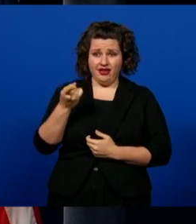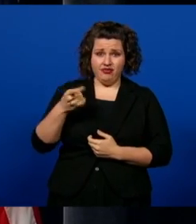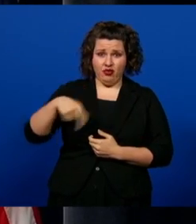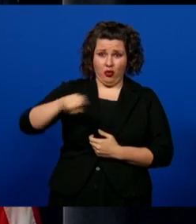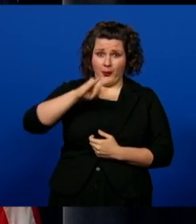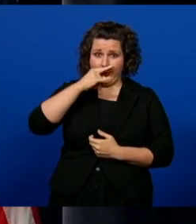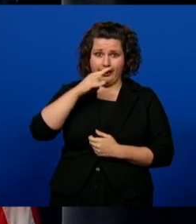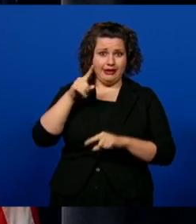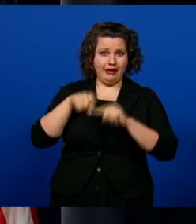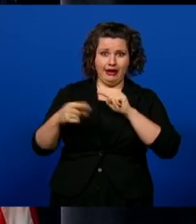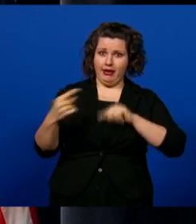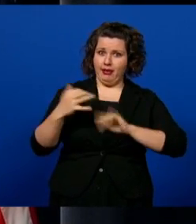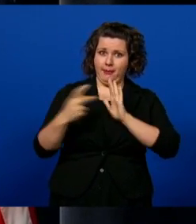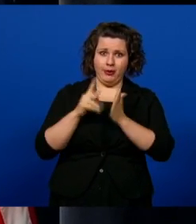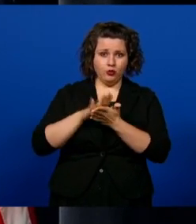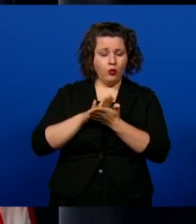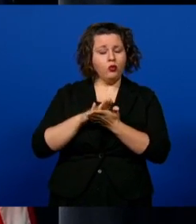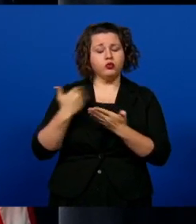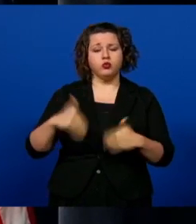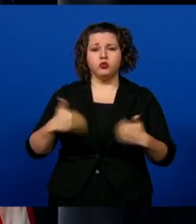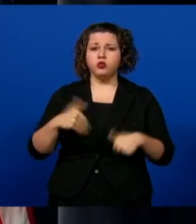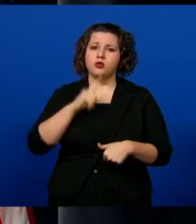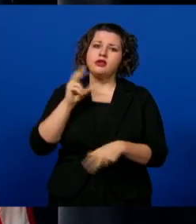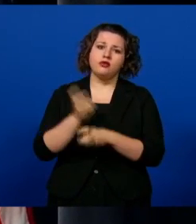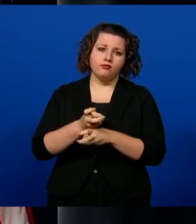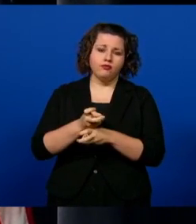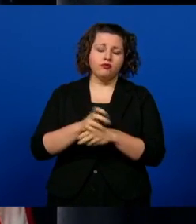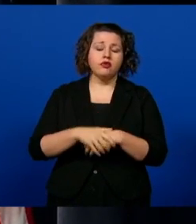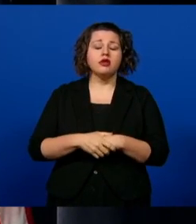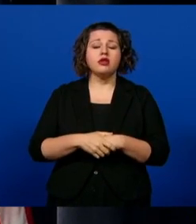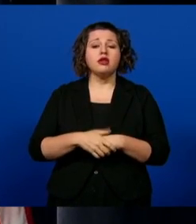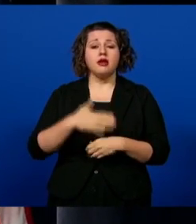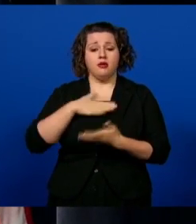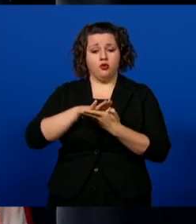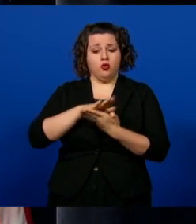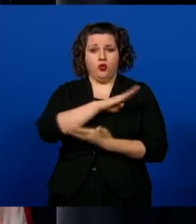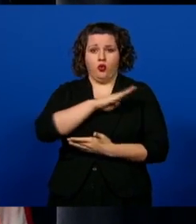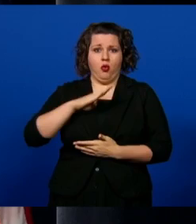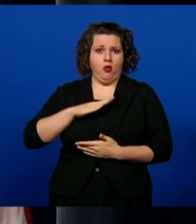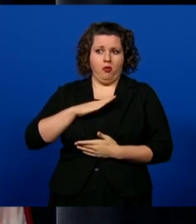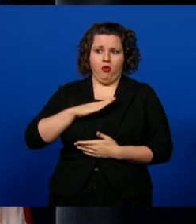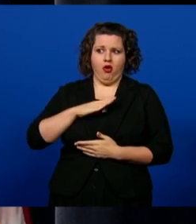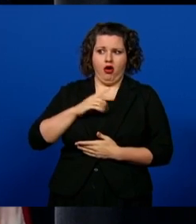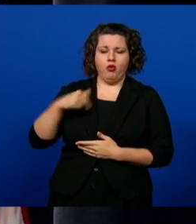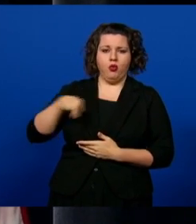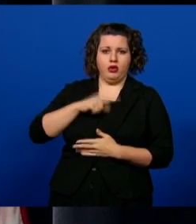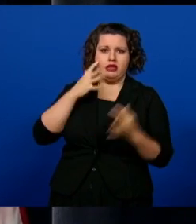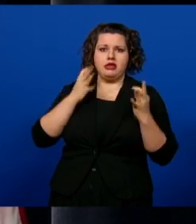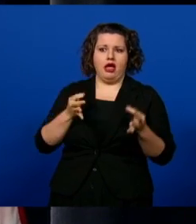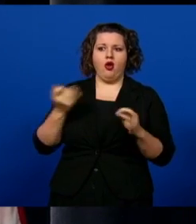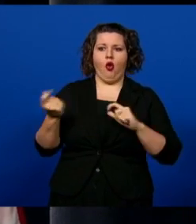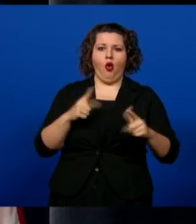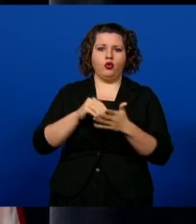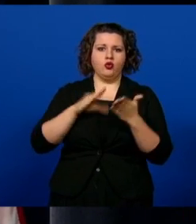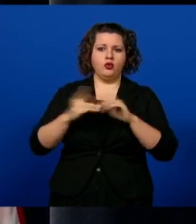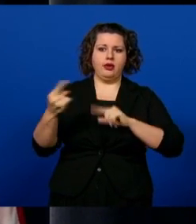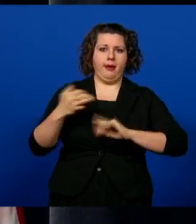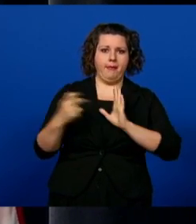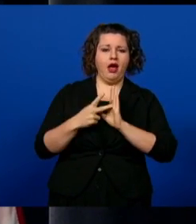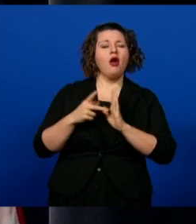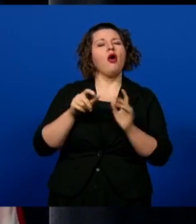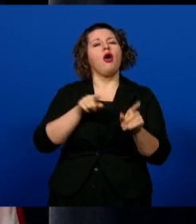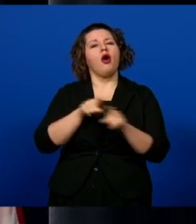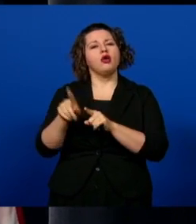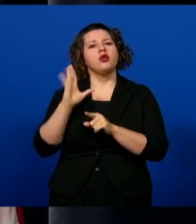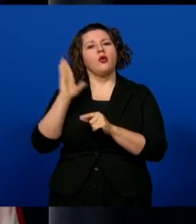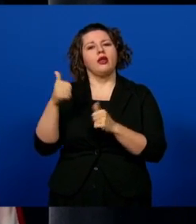it's certainly going to be tough. My school board and I plan on bringing back all of our students and also giving a virtual option